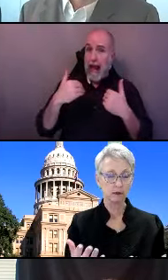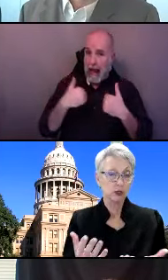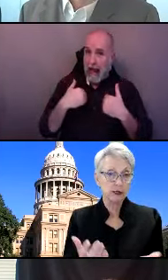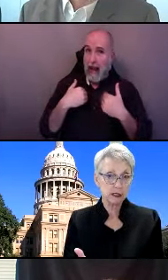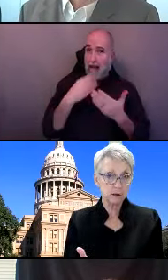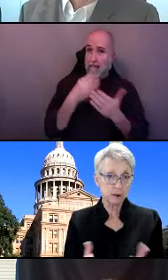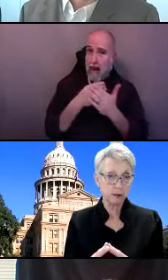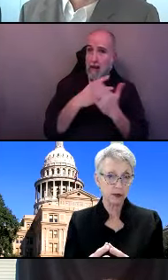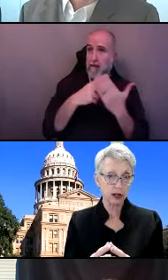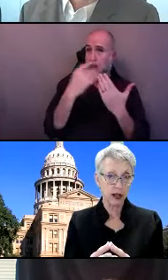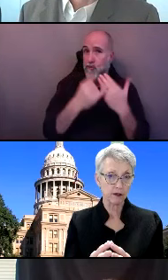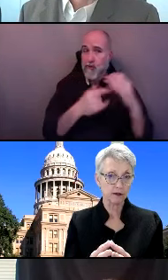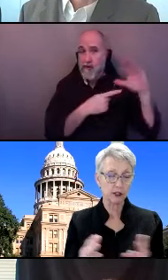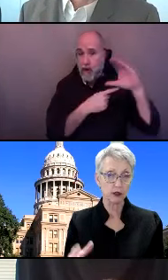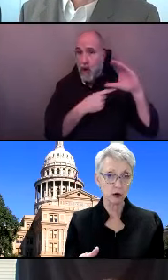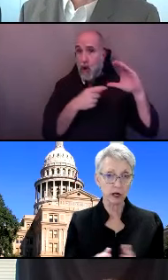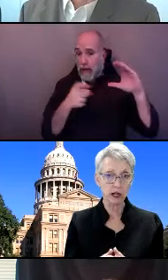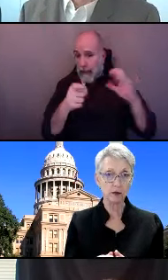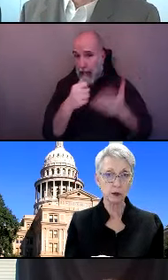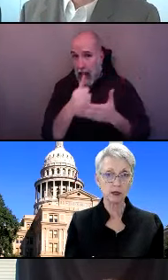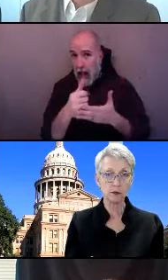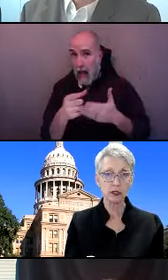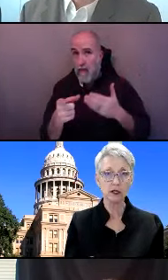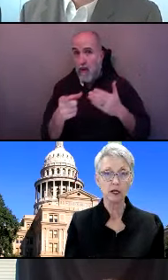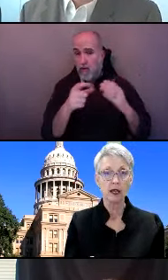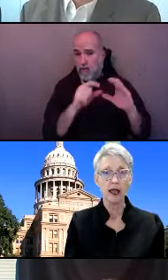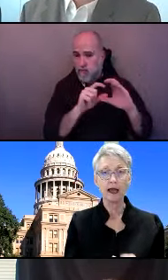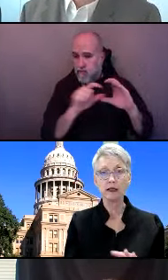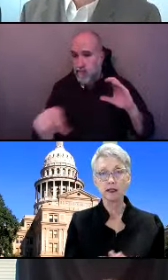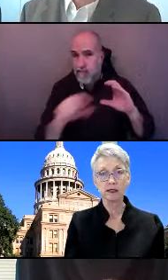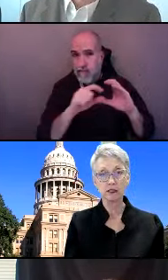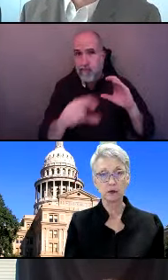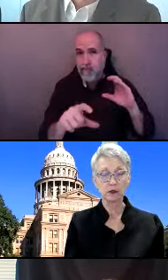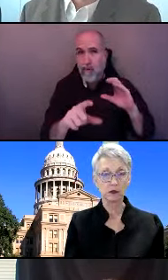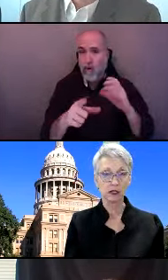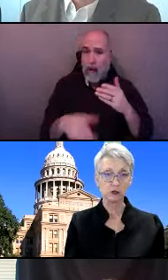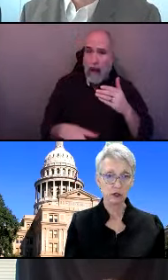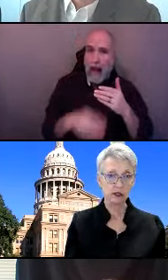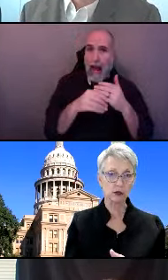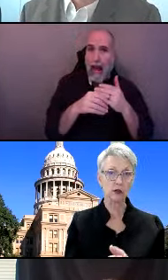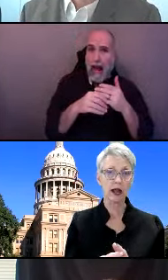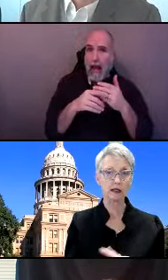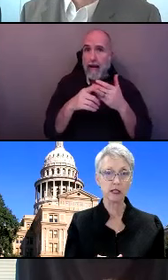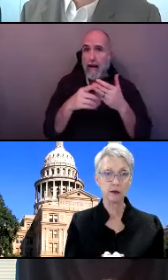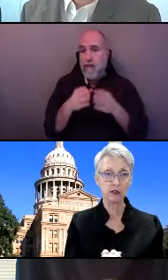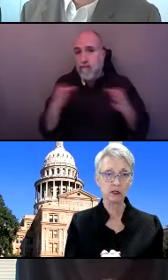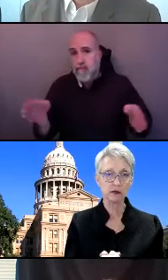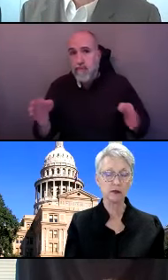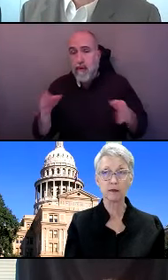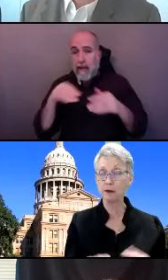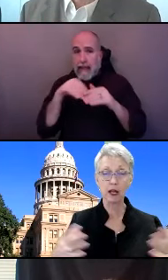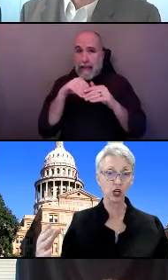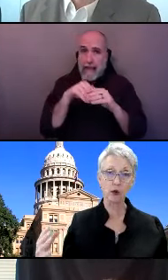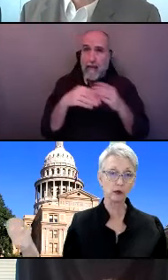assist people that are lower income to possibly add an accessible entrance or add some of